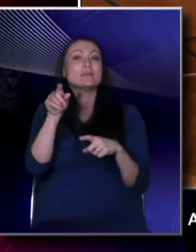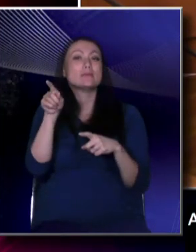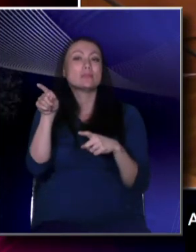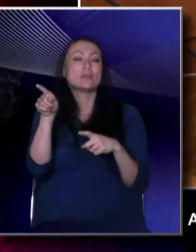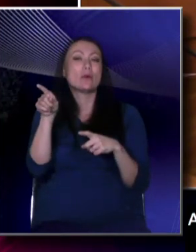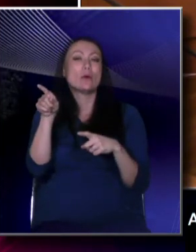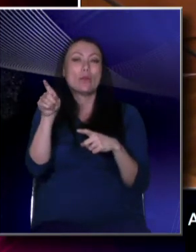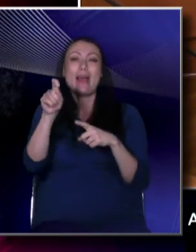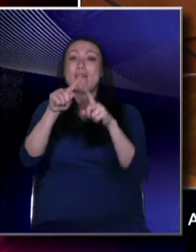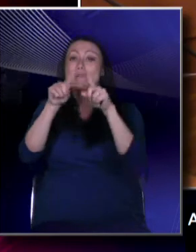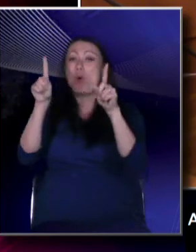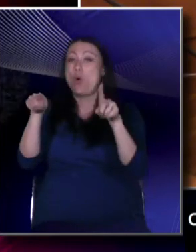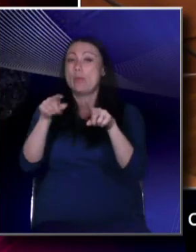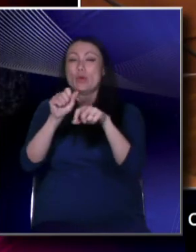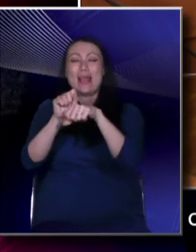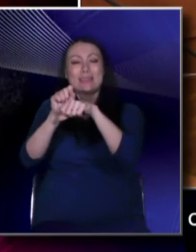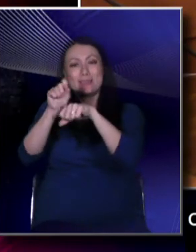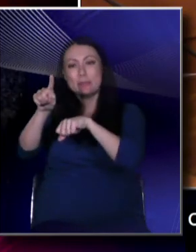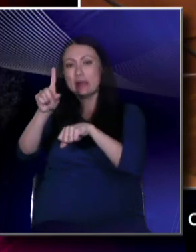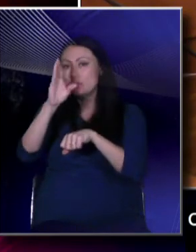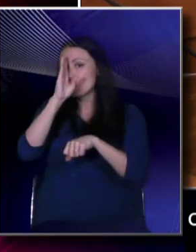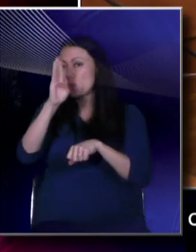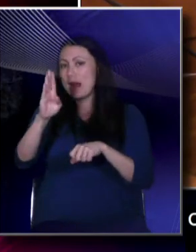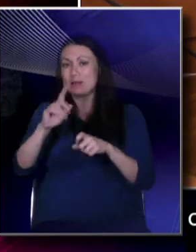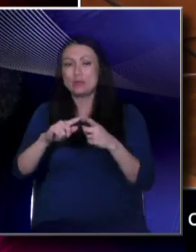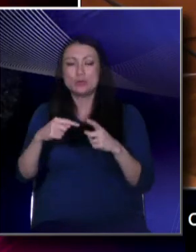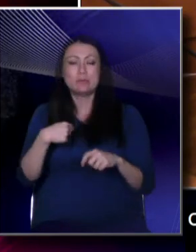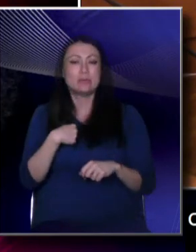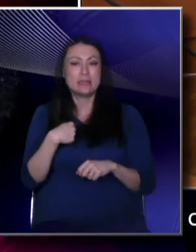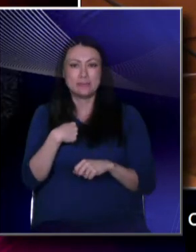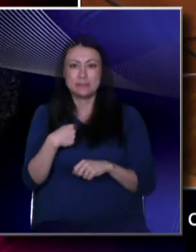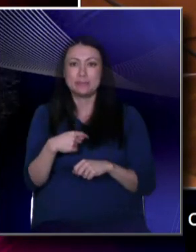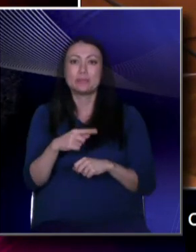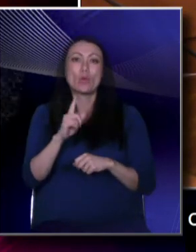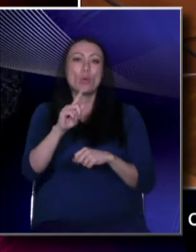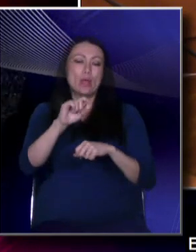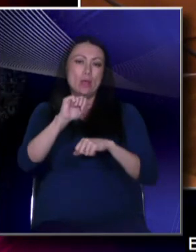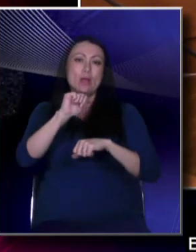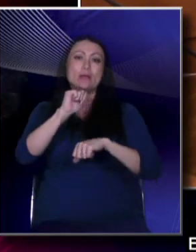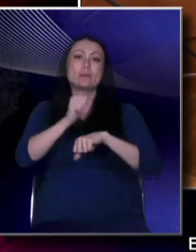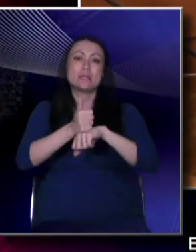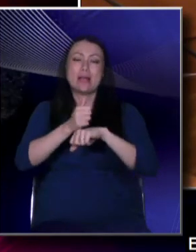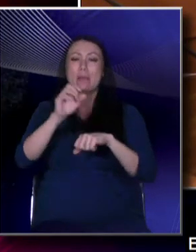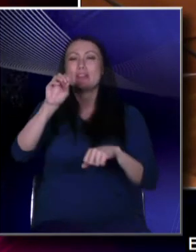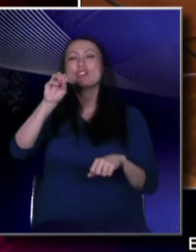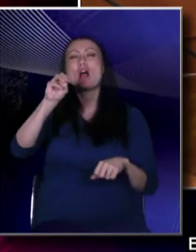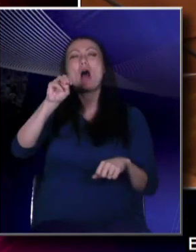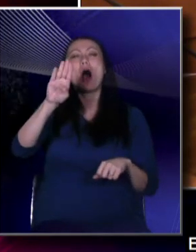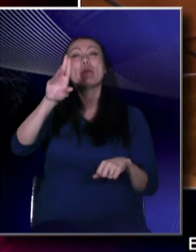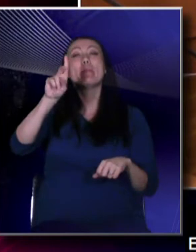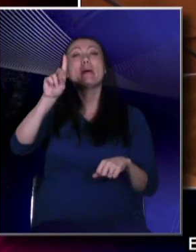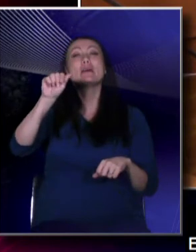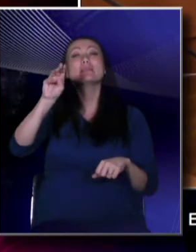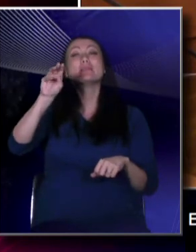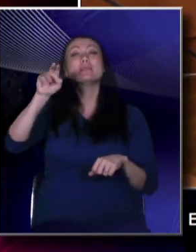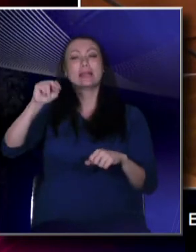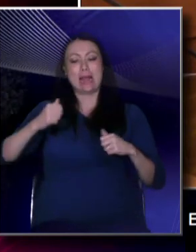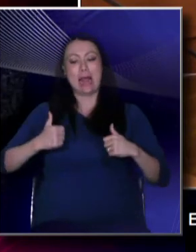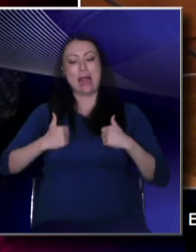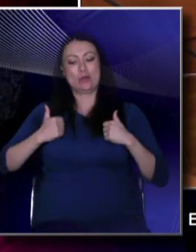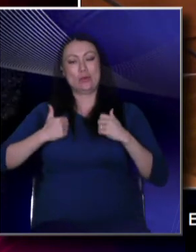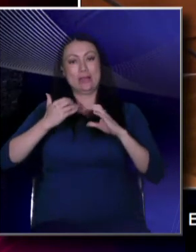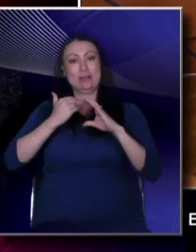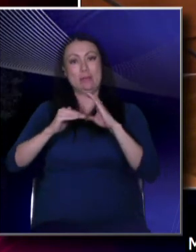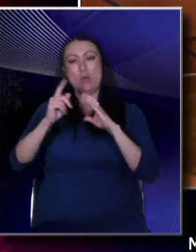that can be submitted directly to me. We've established an Ombudsman address that will come directly to